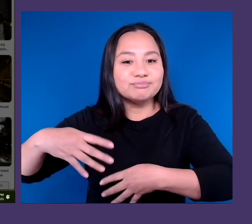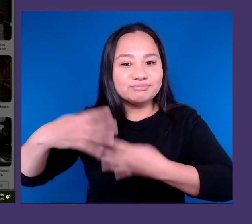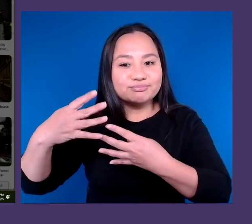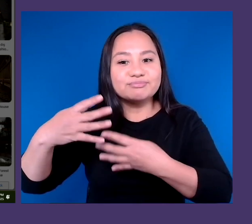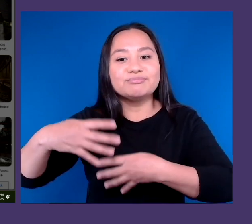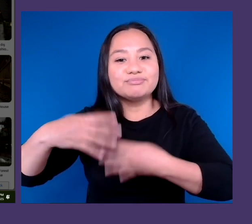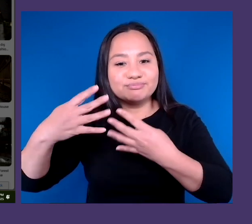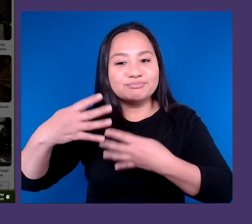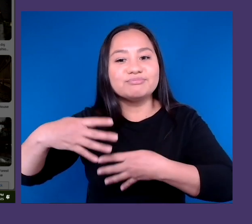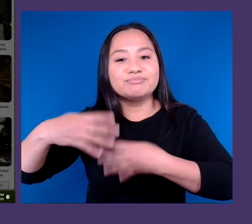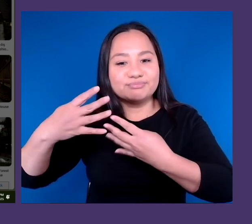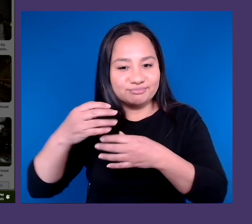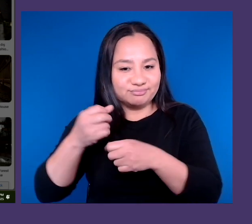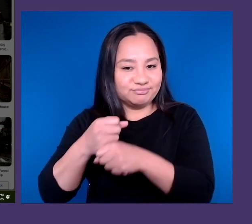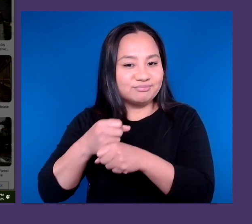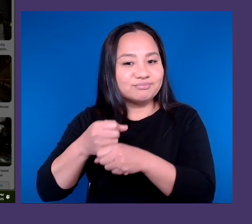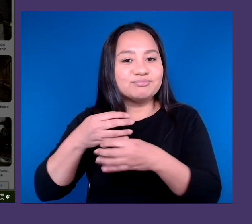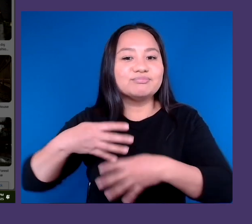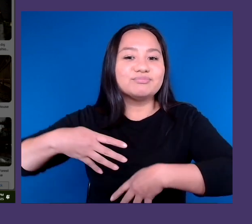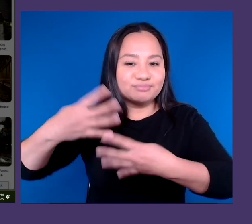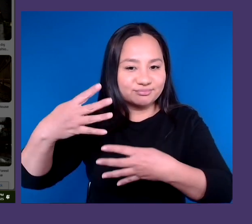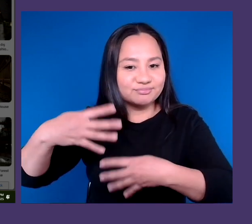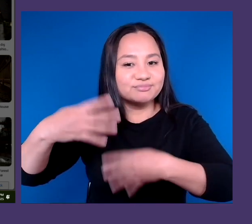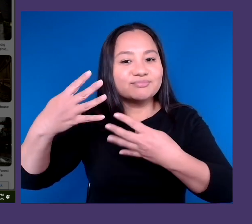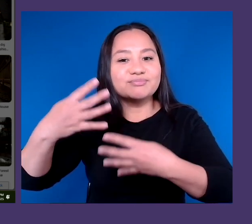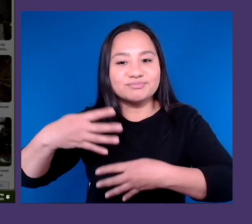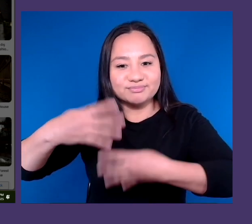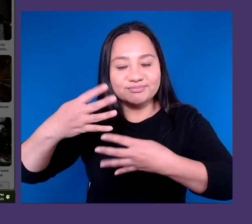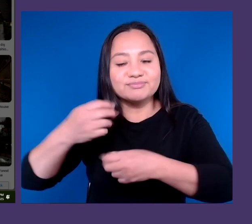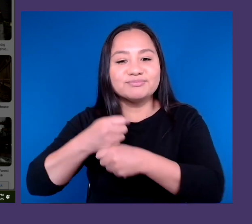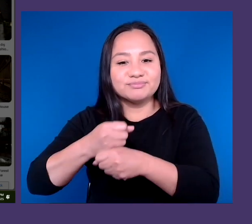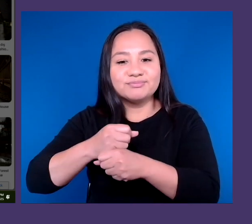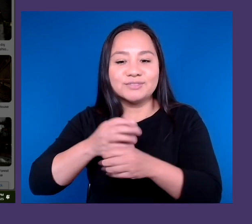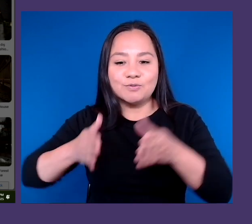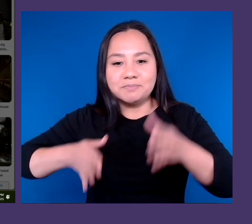A Generating return saying, description. I'm sorry, Generating but I cannot description. tell.